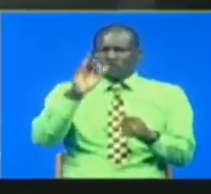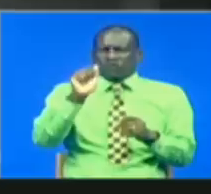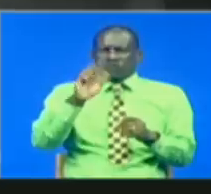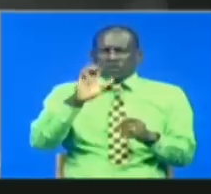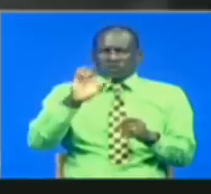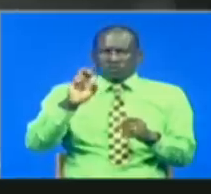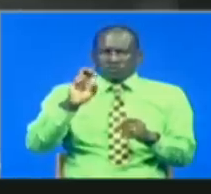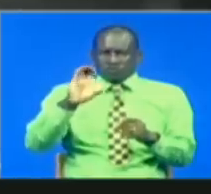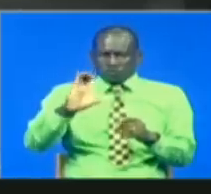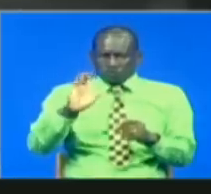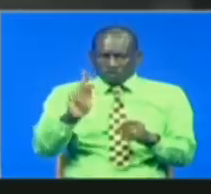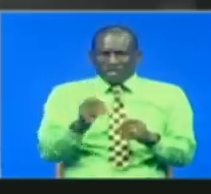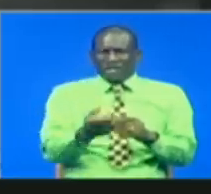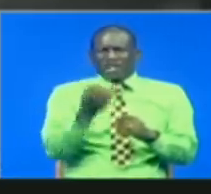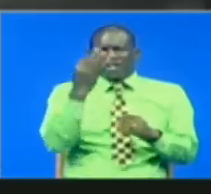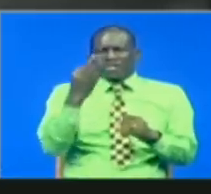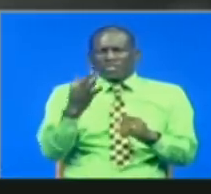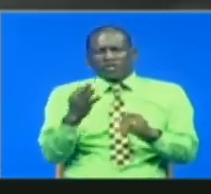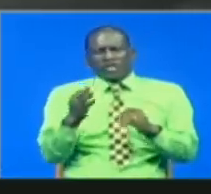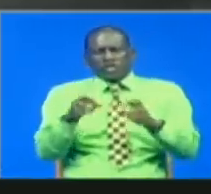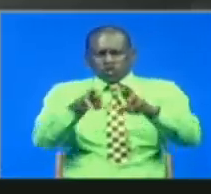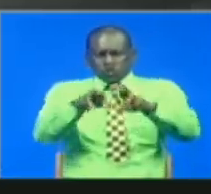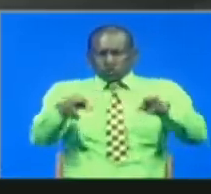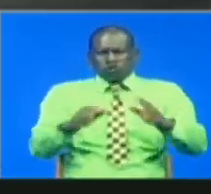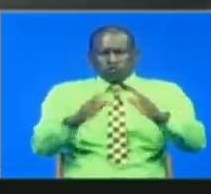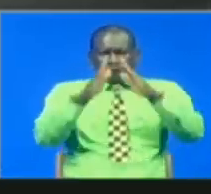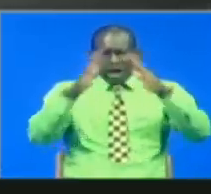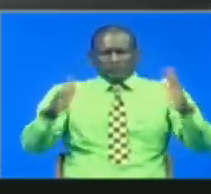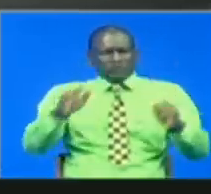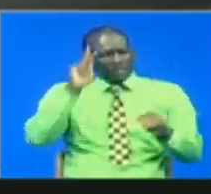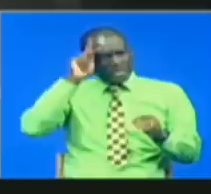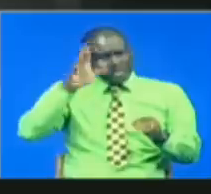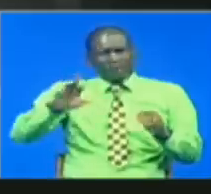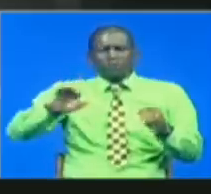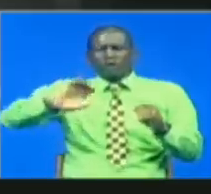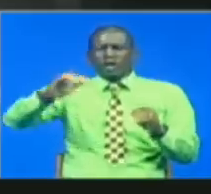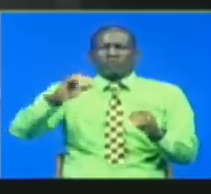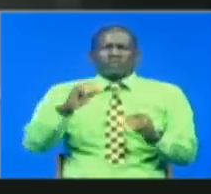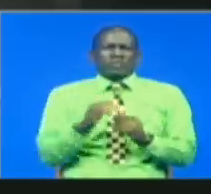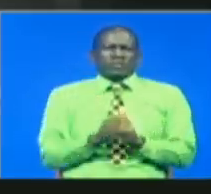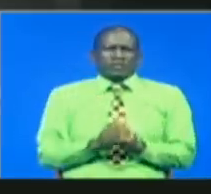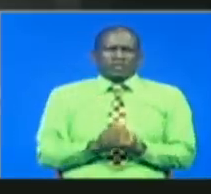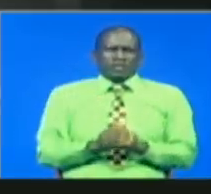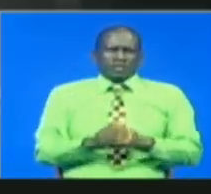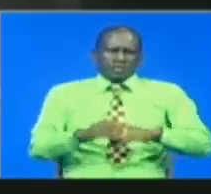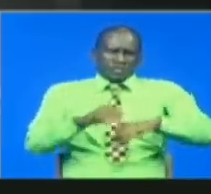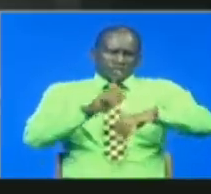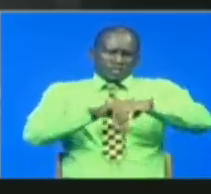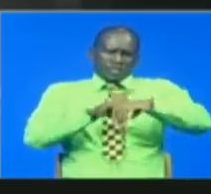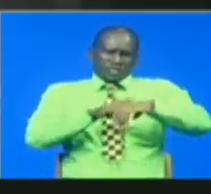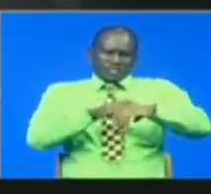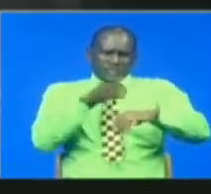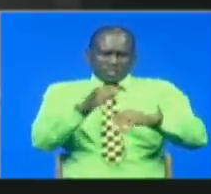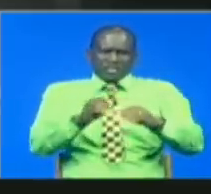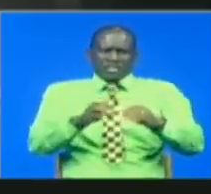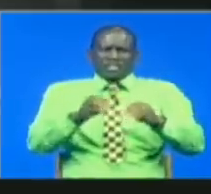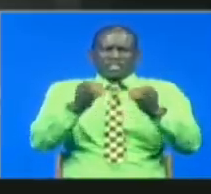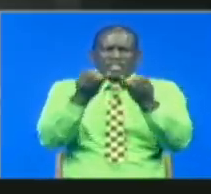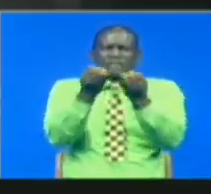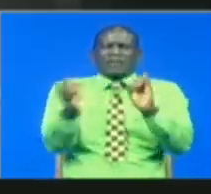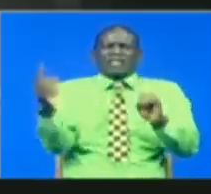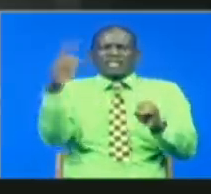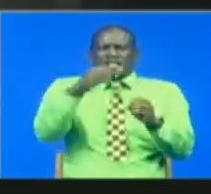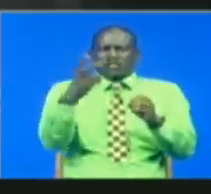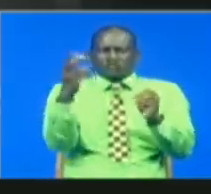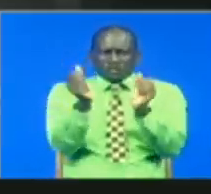three-bedroom bungalow in Gwango Estate in Mushatha, Kiambu County. The timestamp records him on Jamhuri Day in